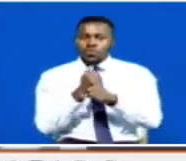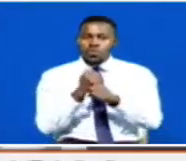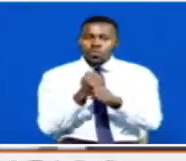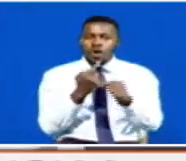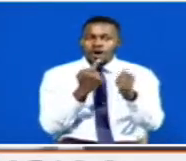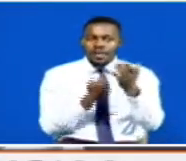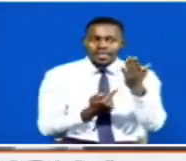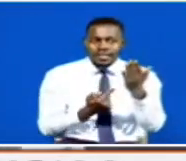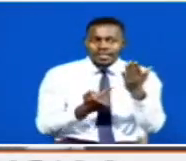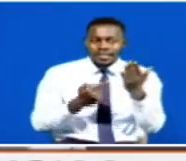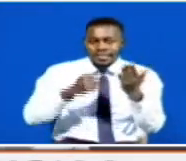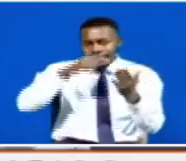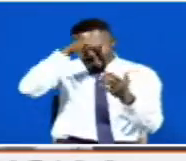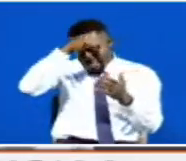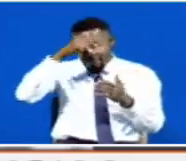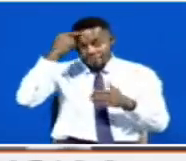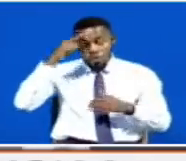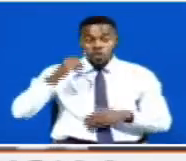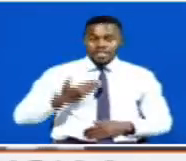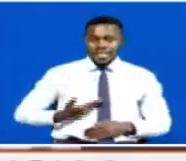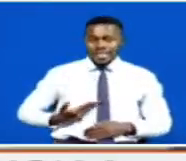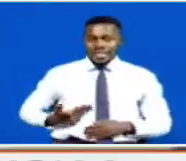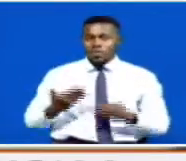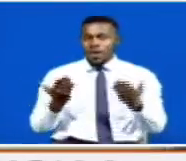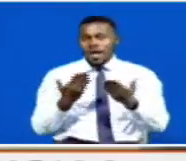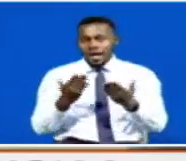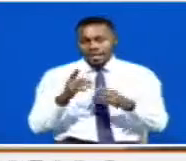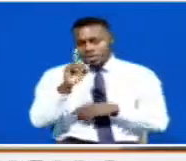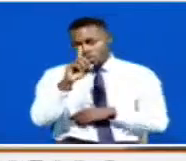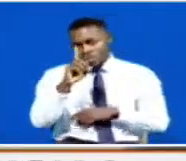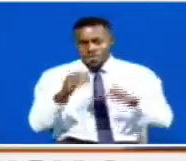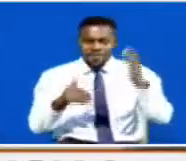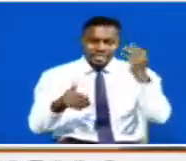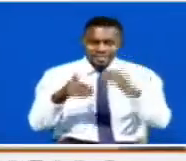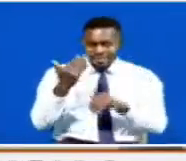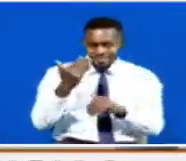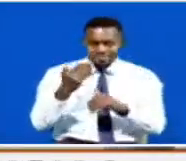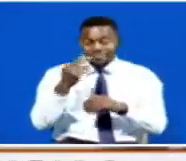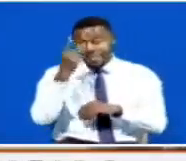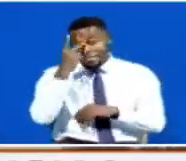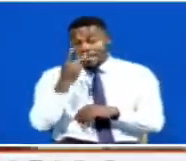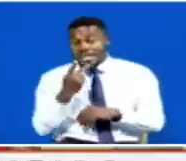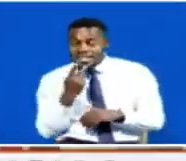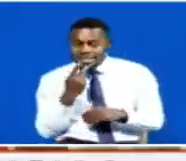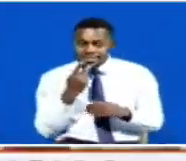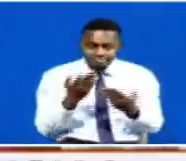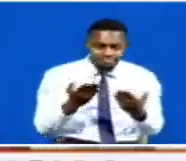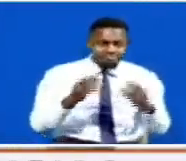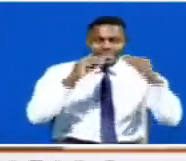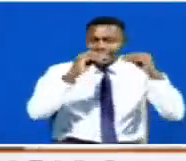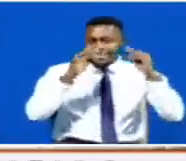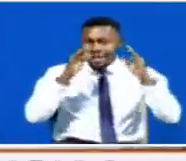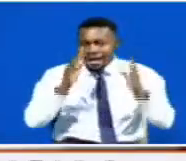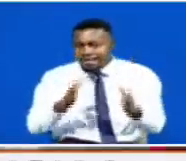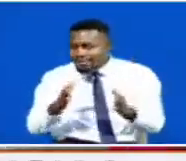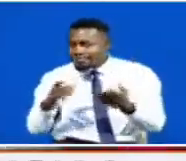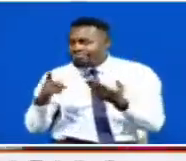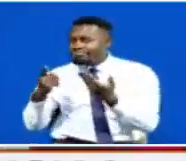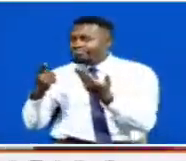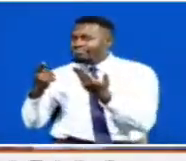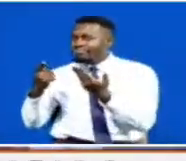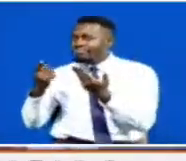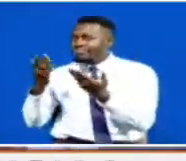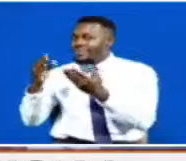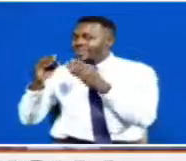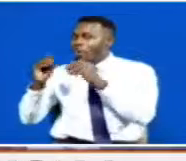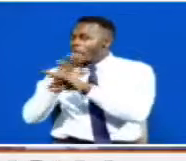Bachelor of Medicine and Surgery at the University of Nairobi. Wazazi na watahiniwa hawa walilimbikiza walimu na usimamizi wa shule hii sifa